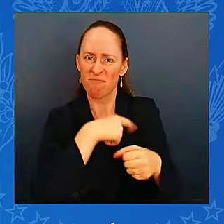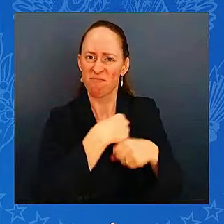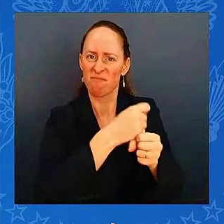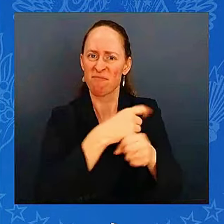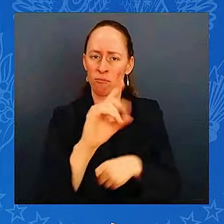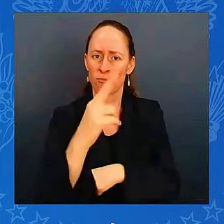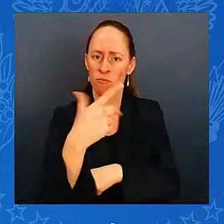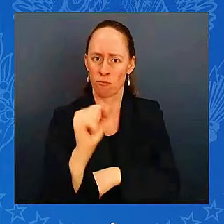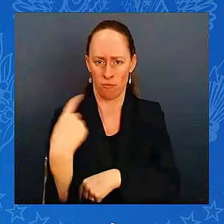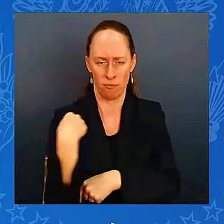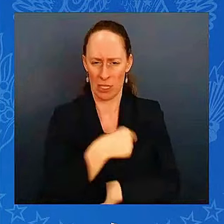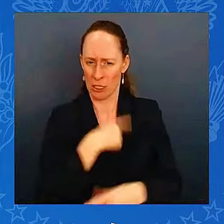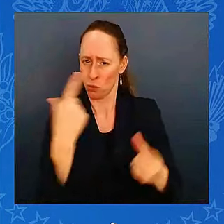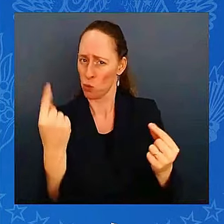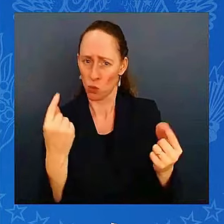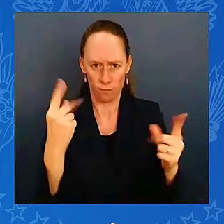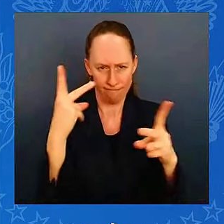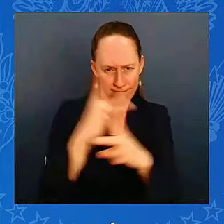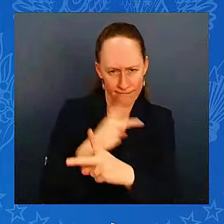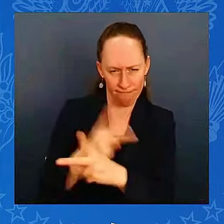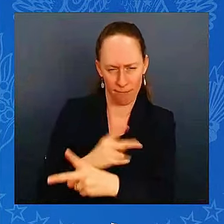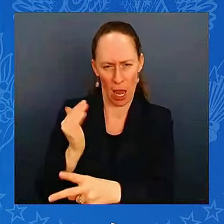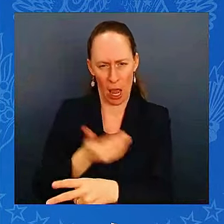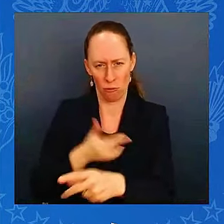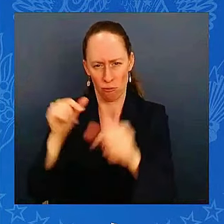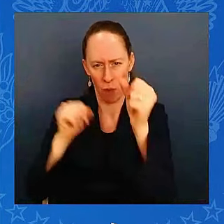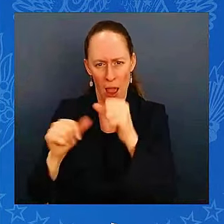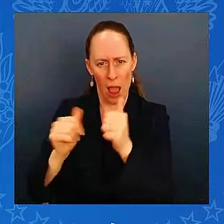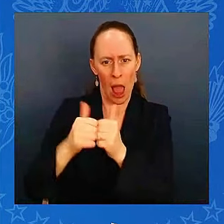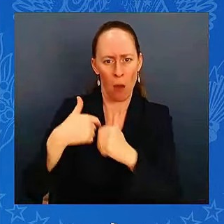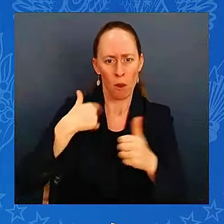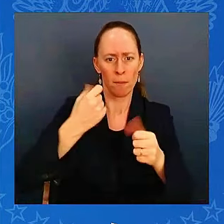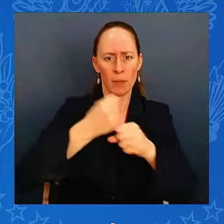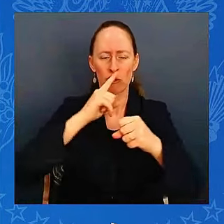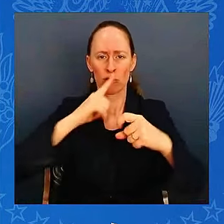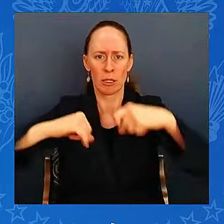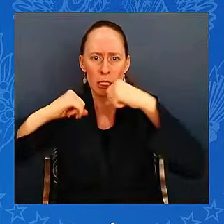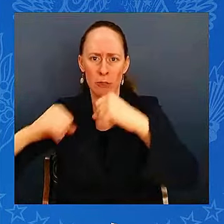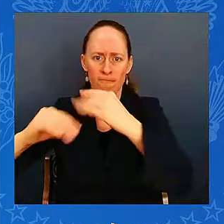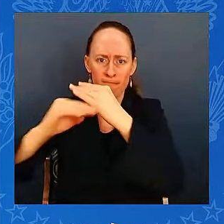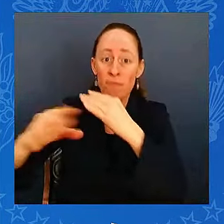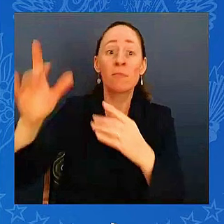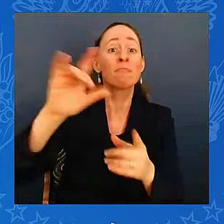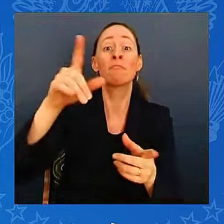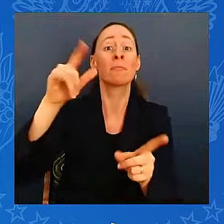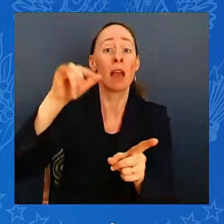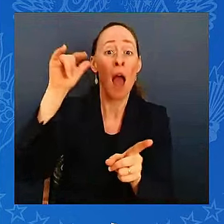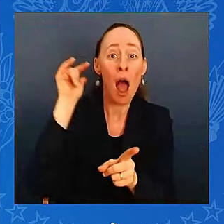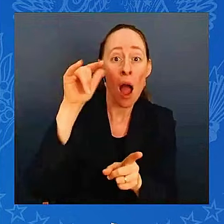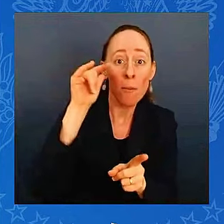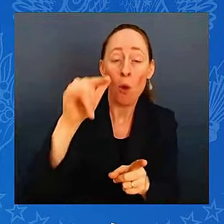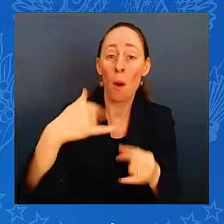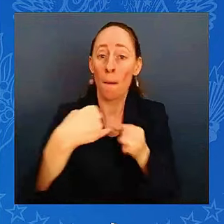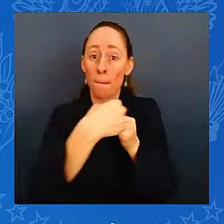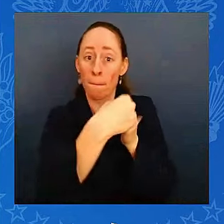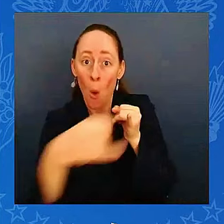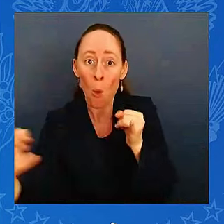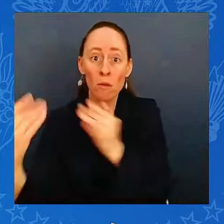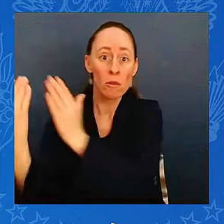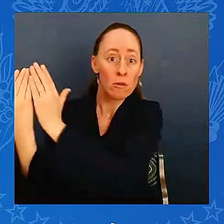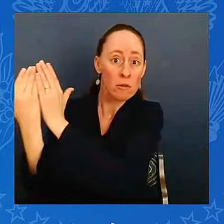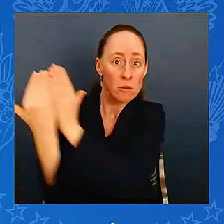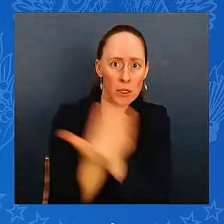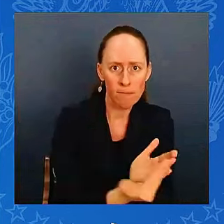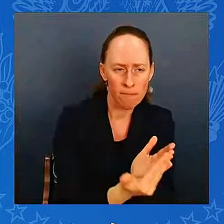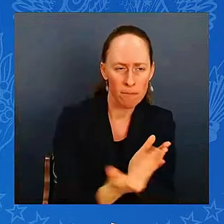security protocols, and surveillance at airports, ports, and borders, allowing us to identify and block